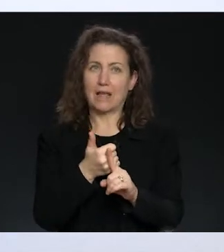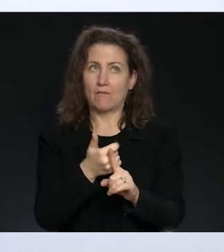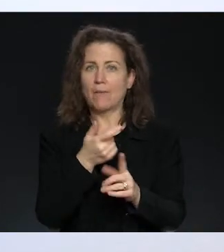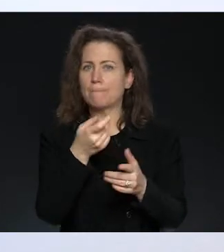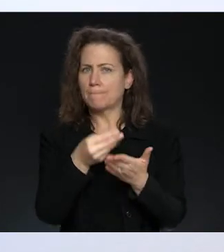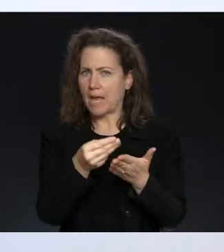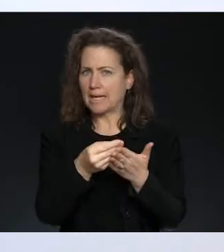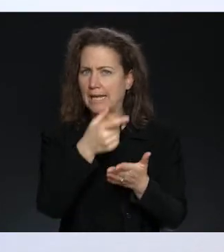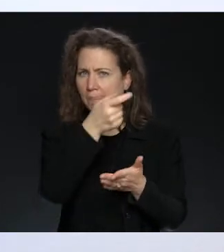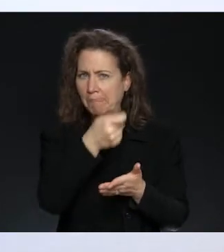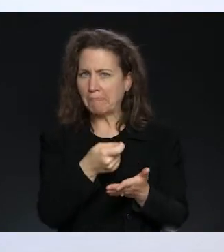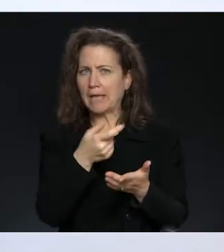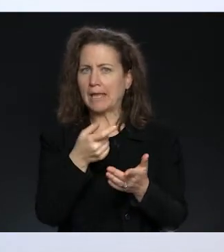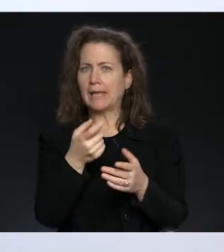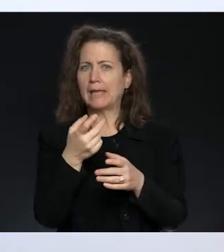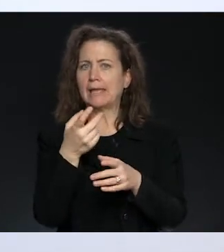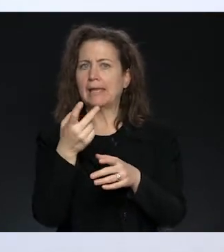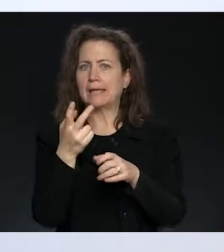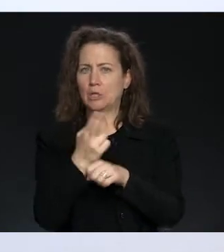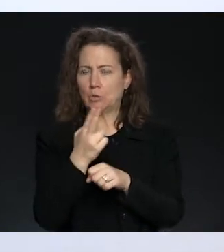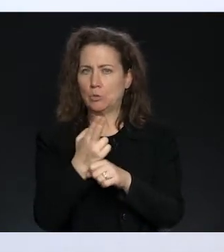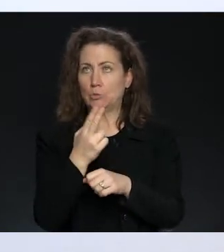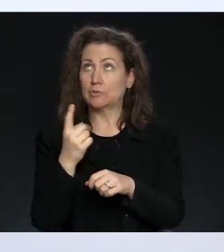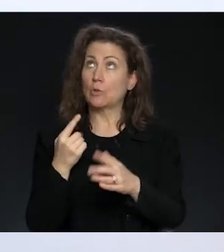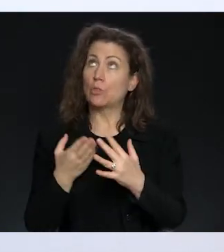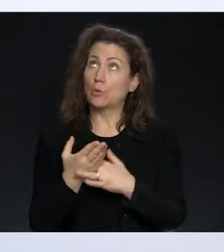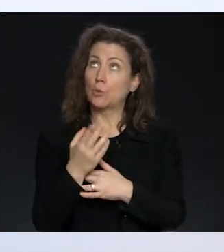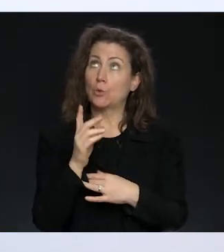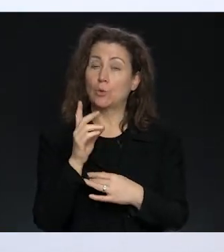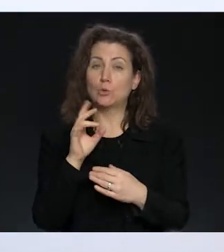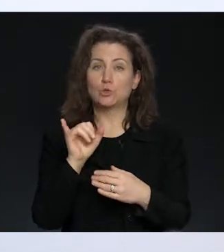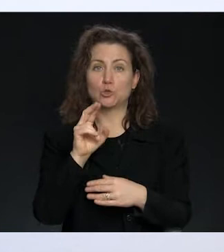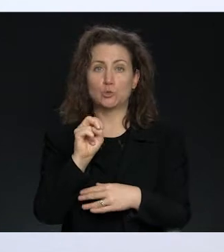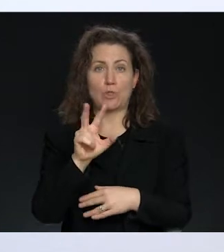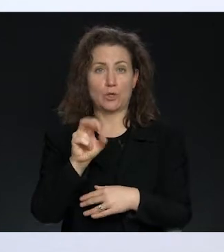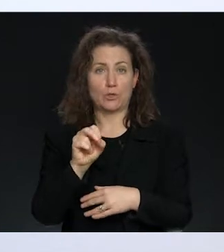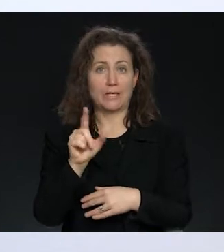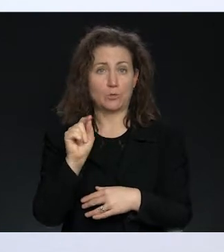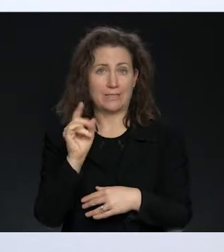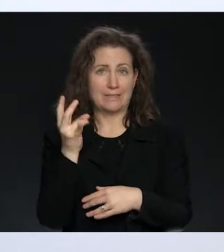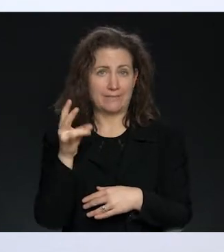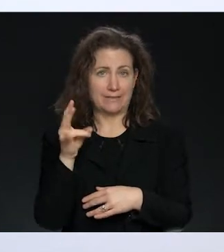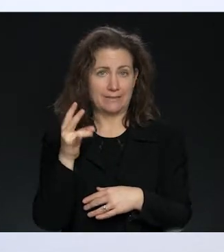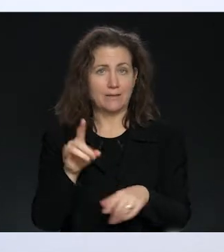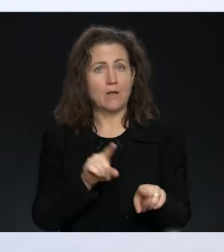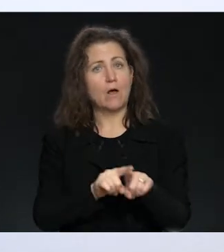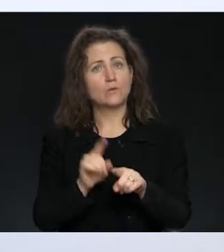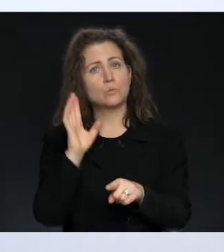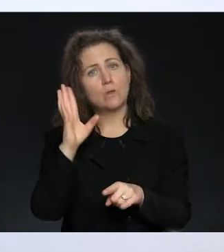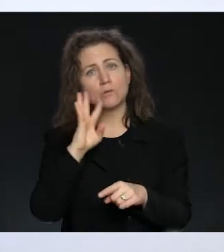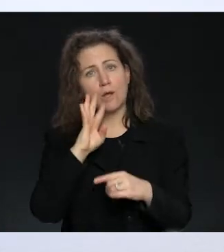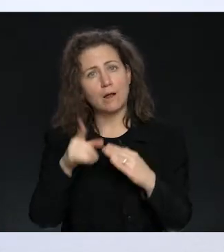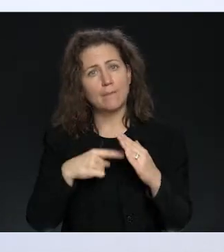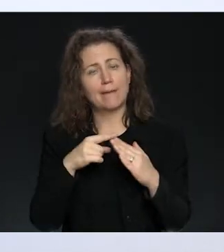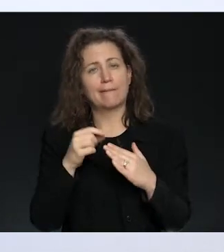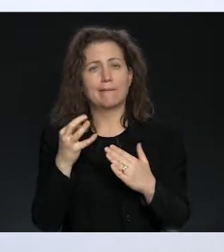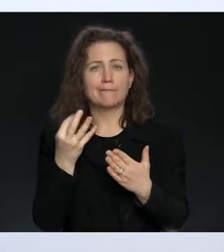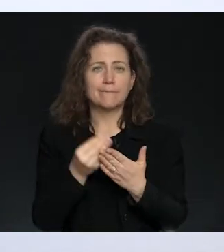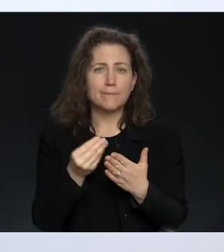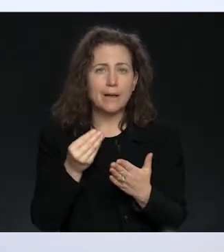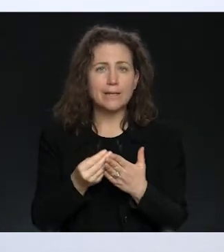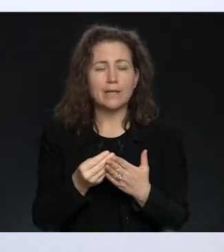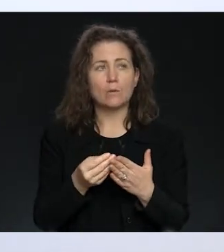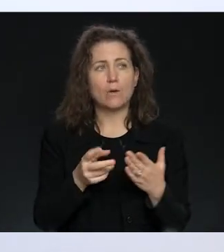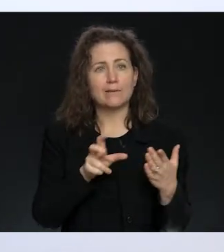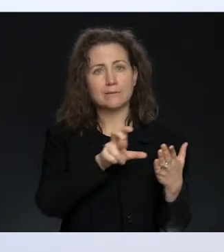through June 30th of 2017. We will also be talking about if any money was reverted and sent back to